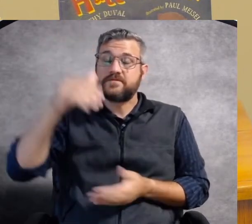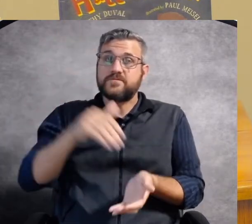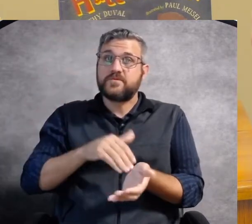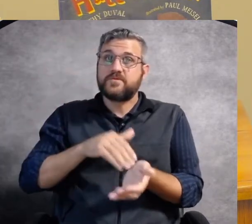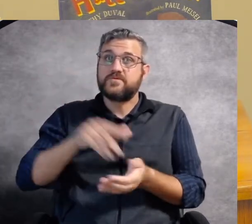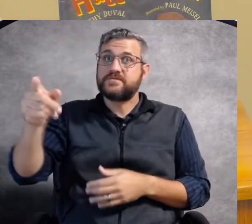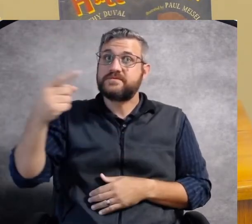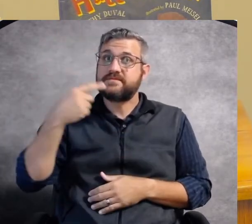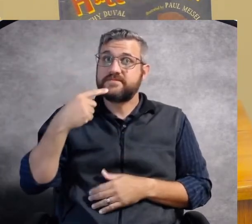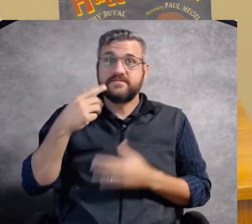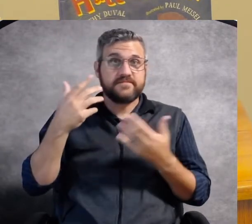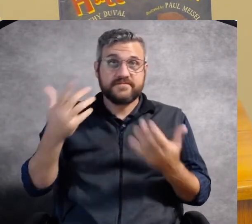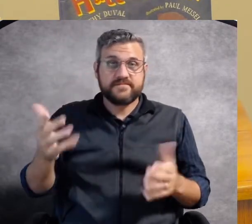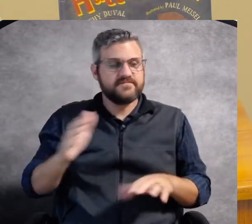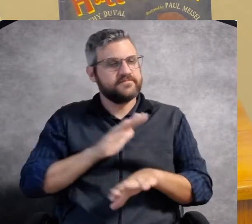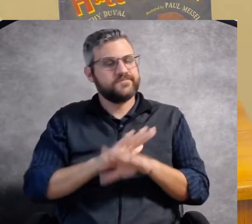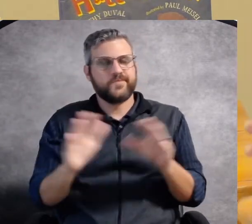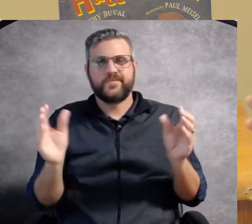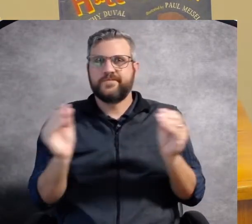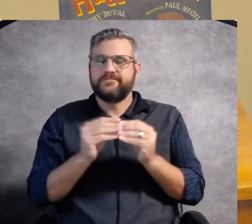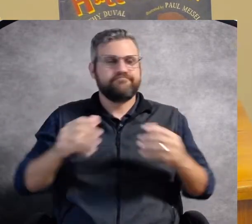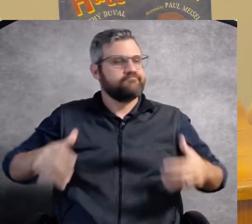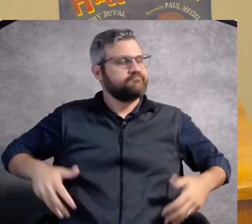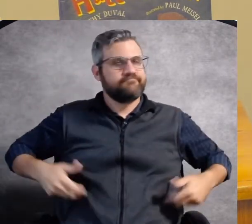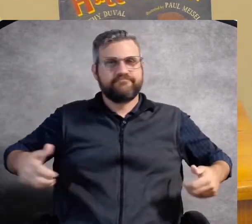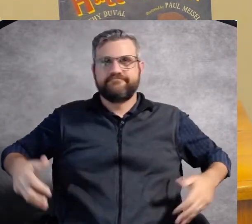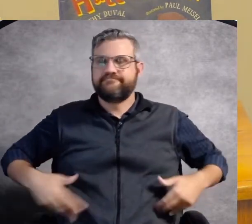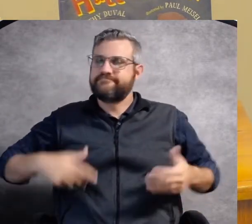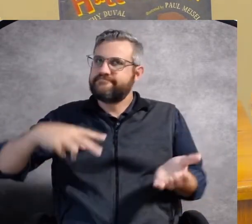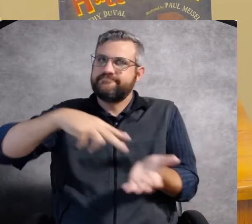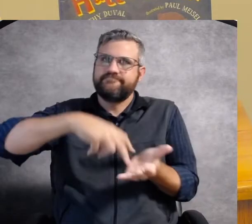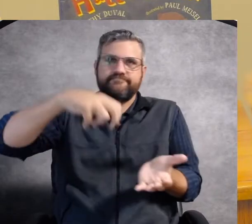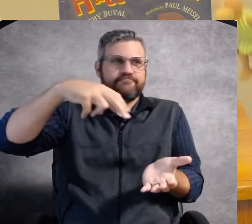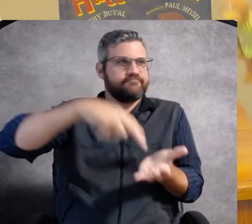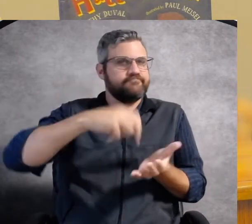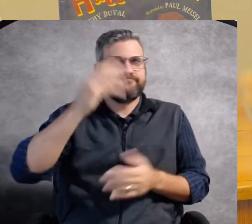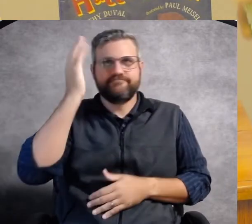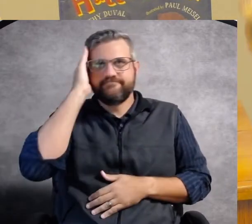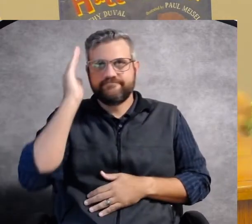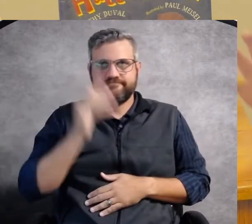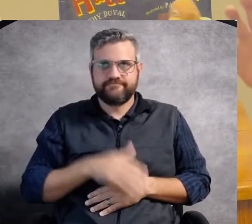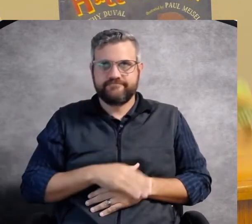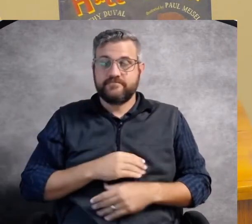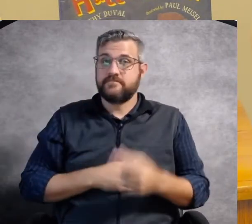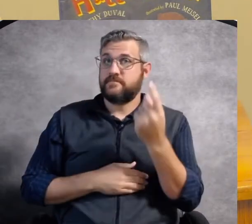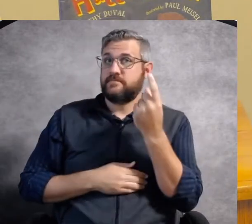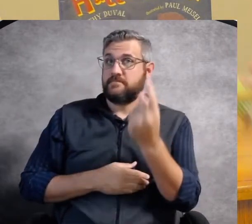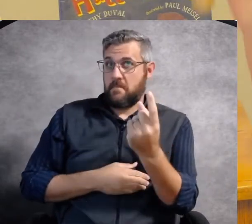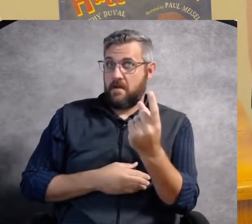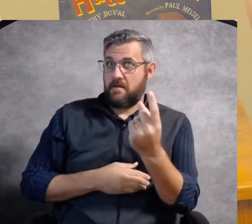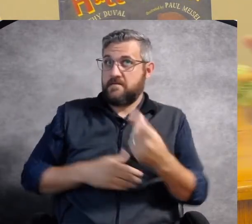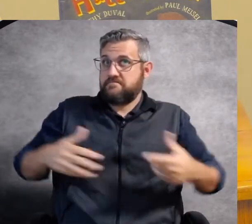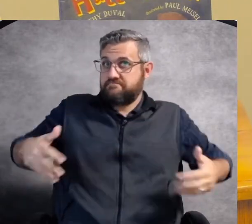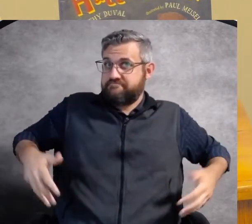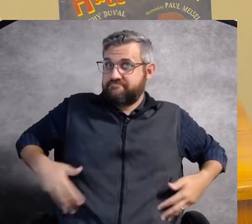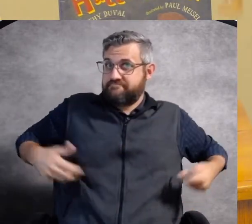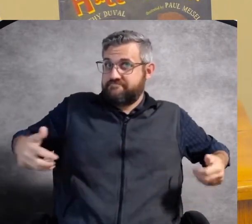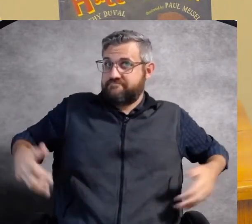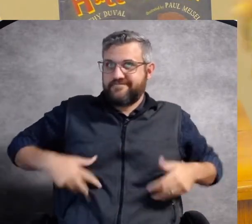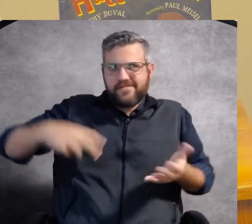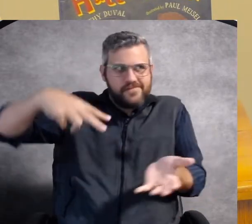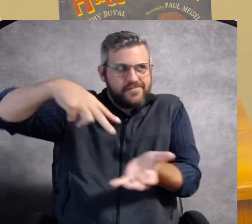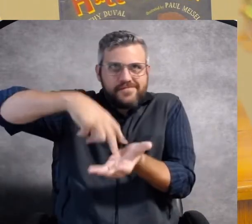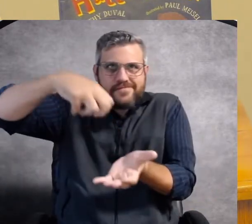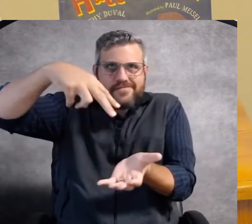doctor and the doctor said, no more monkeys jumping on the bed. 1